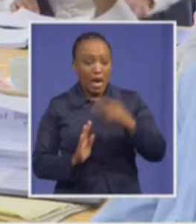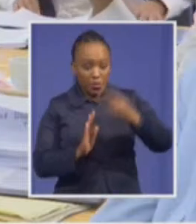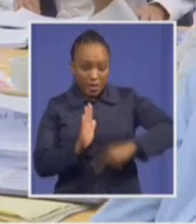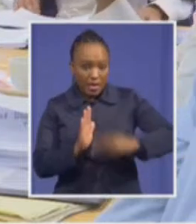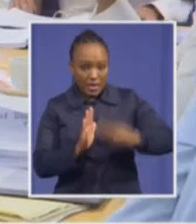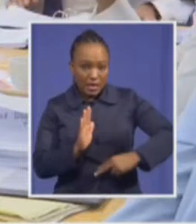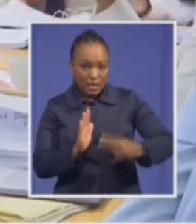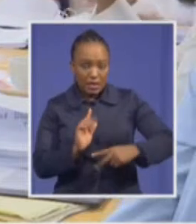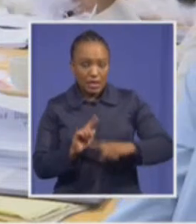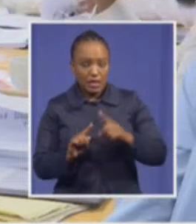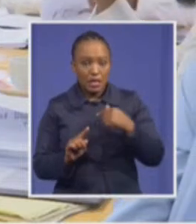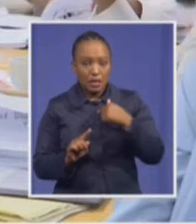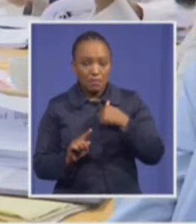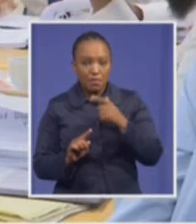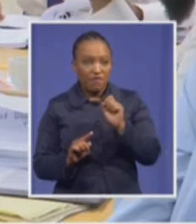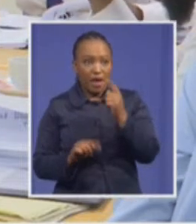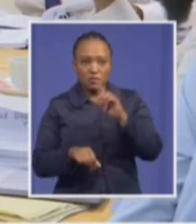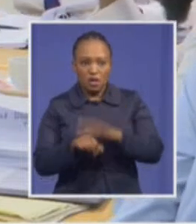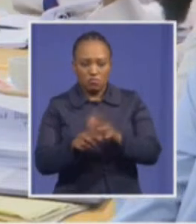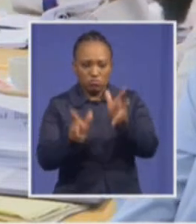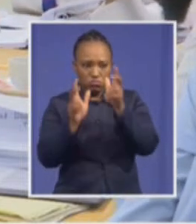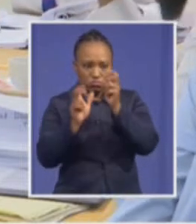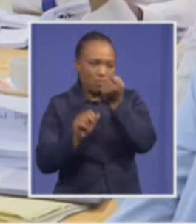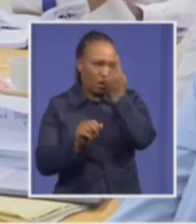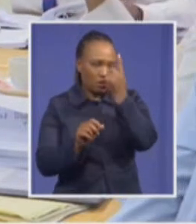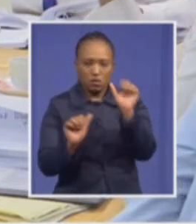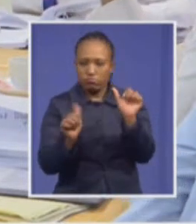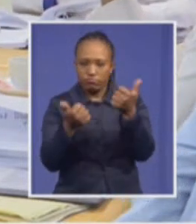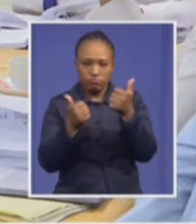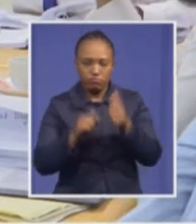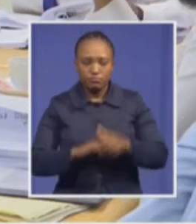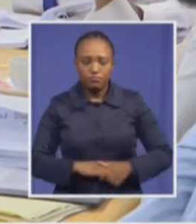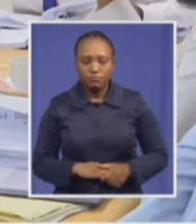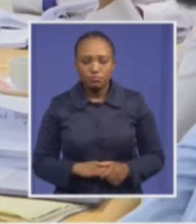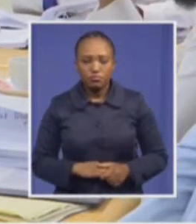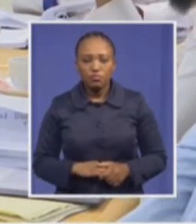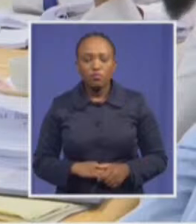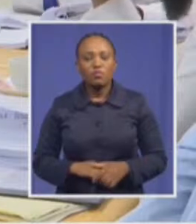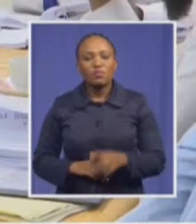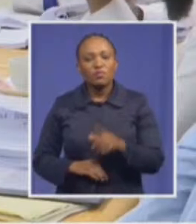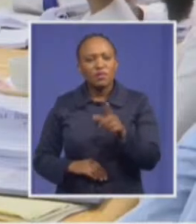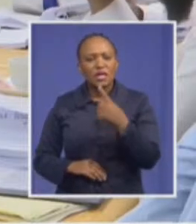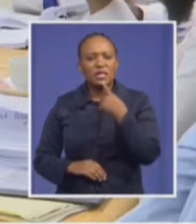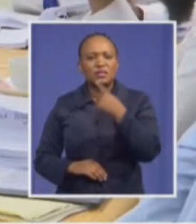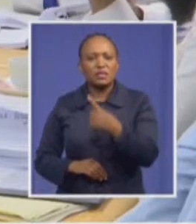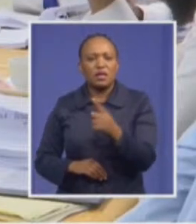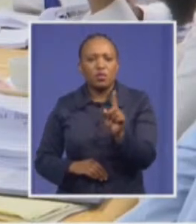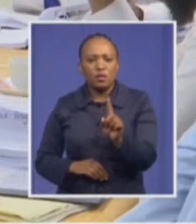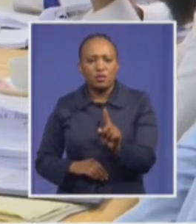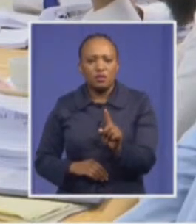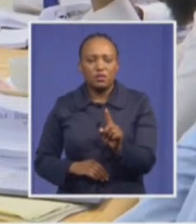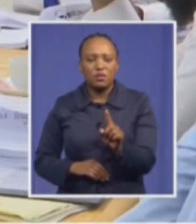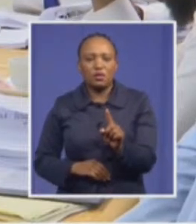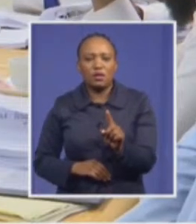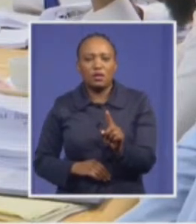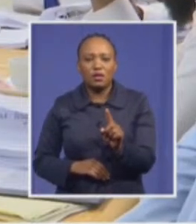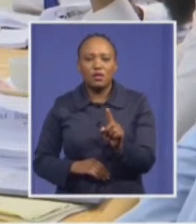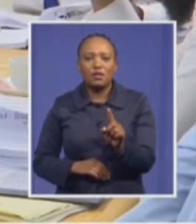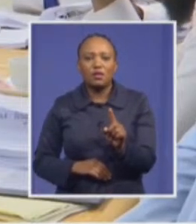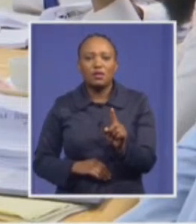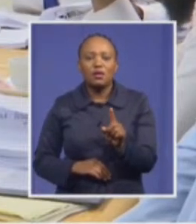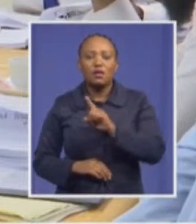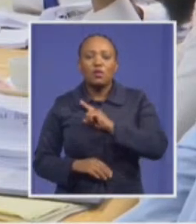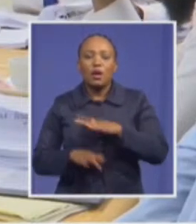it. So, he says, the most sensible thing is to settle the matter on the basis that the plaintiff, that's